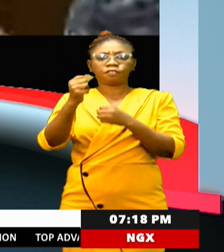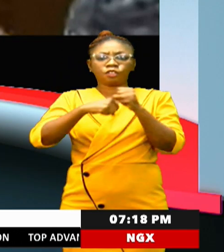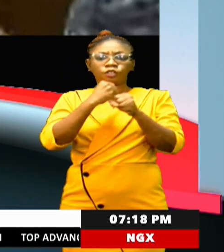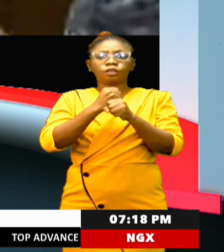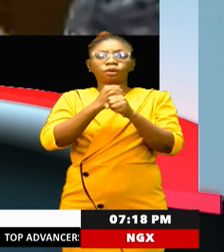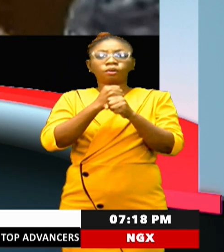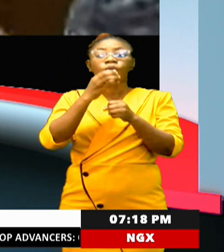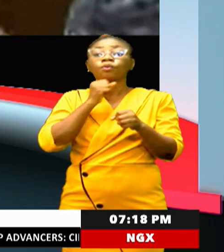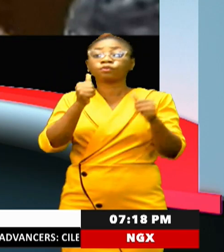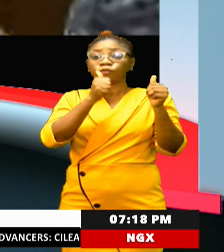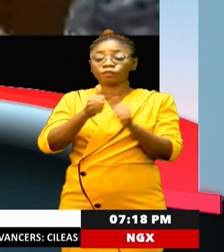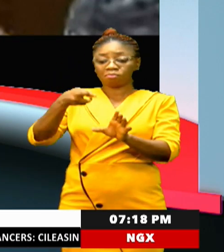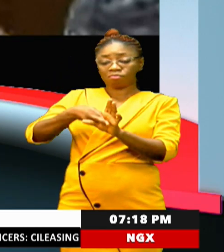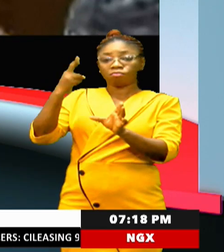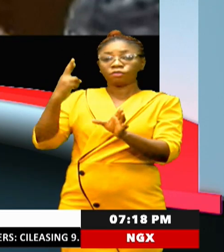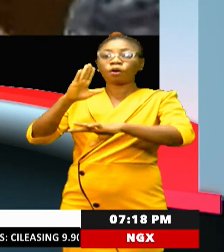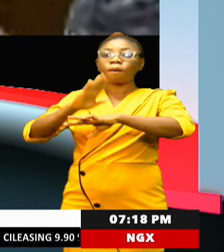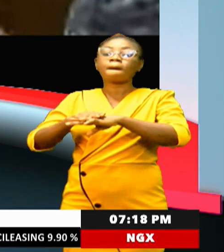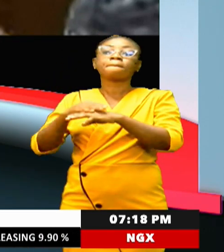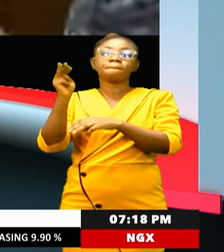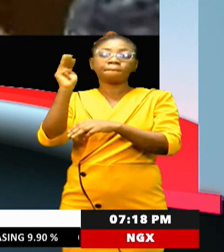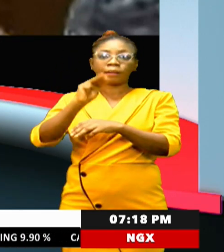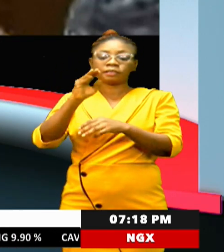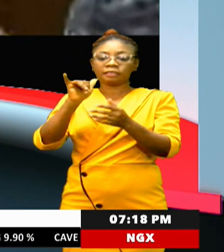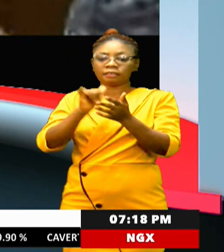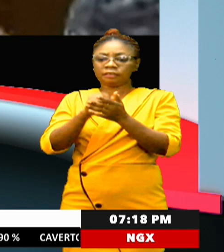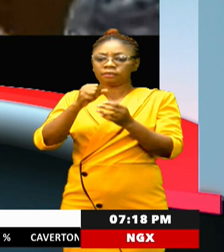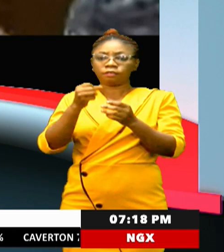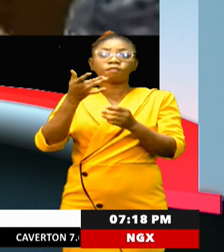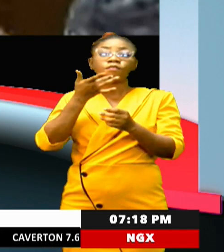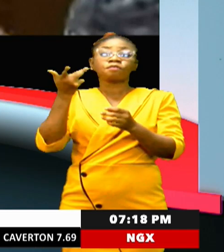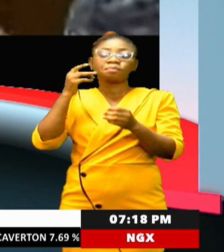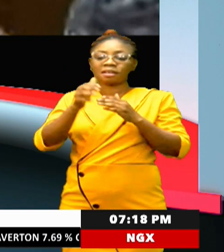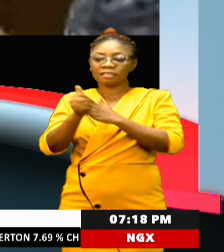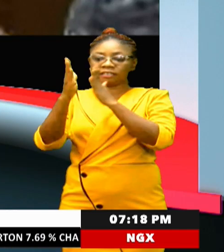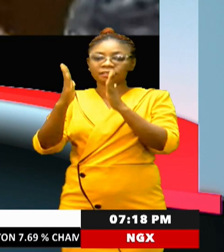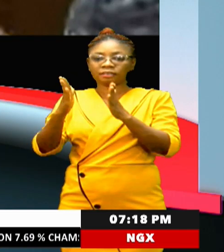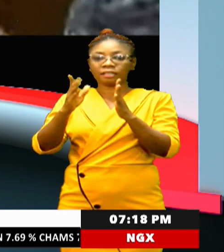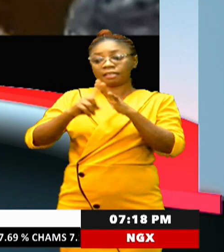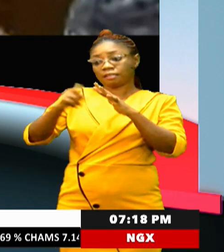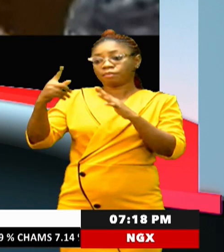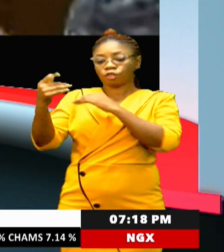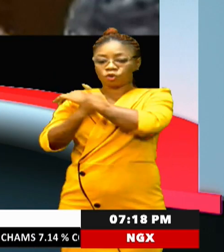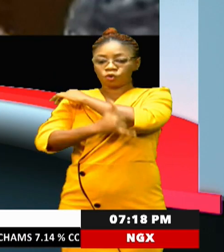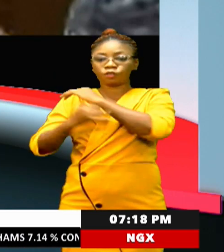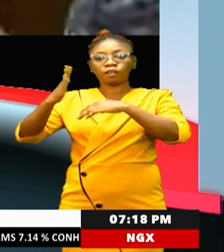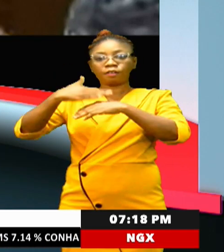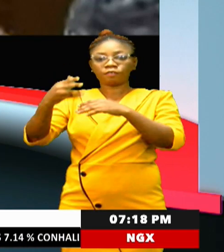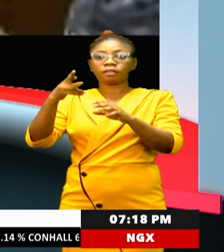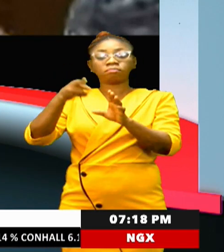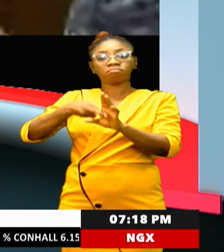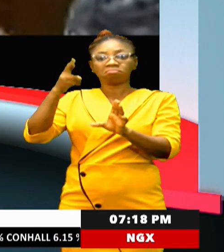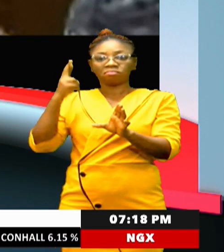resignation on Monday. The 76-year-old former leader fled the country after her resignation after weeks of